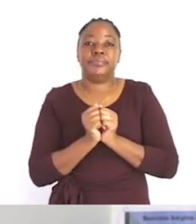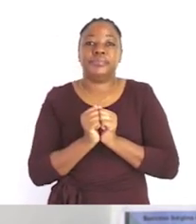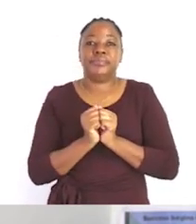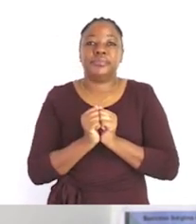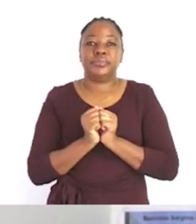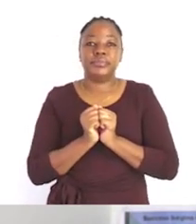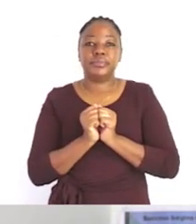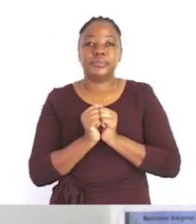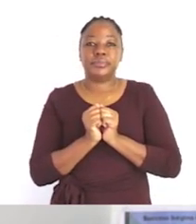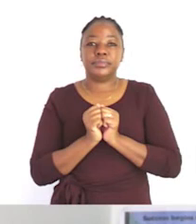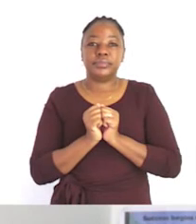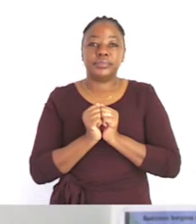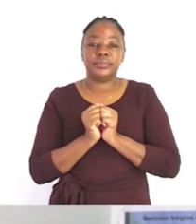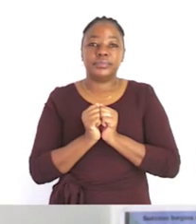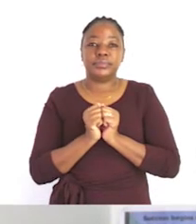Okay.